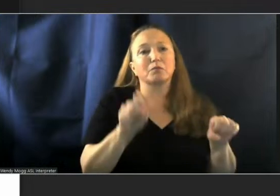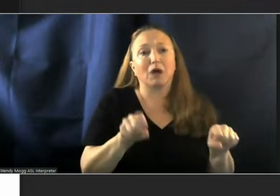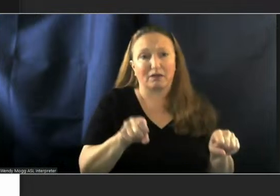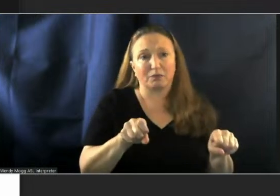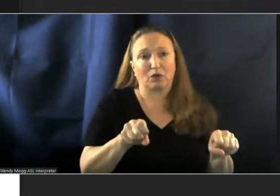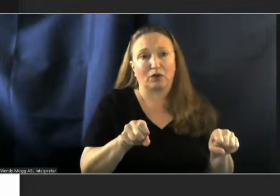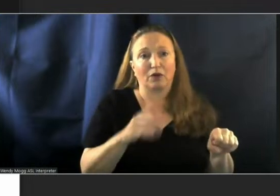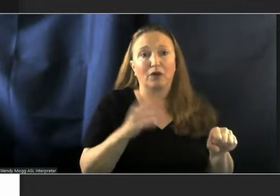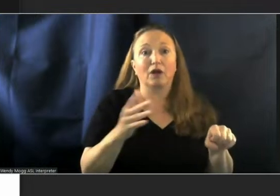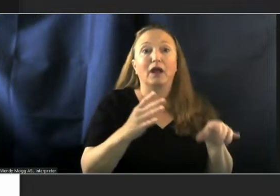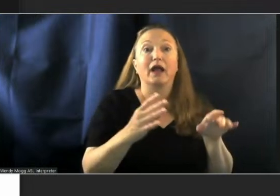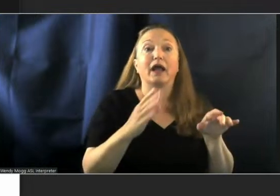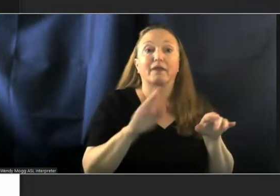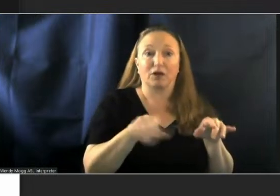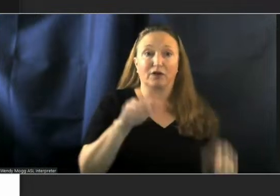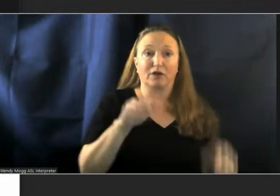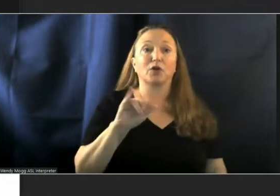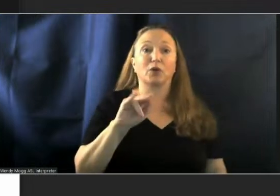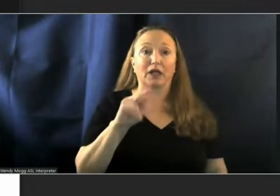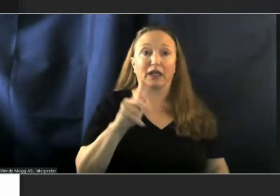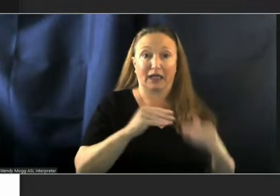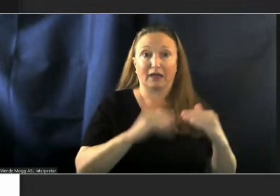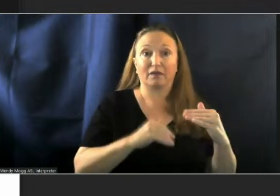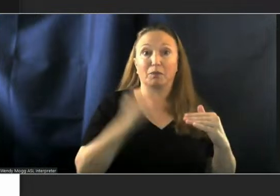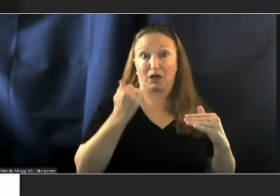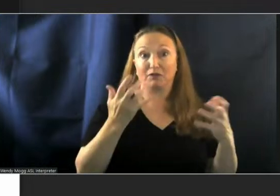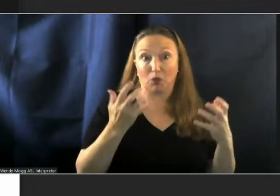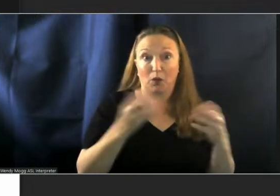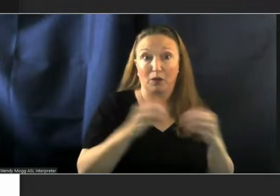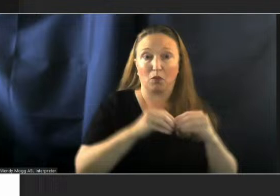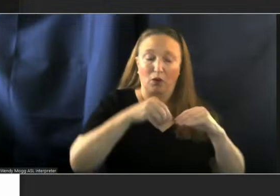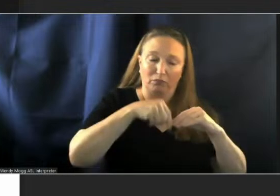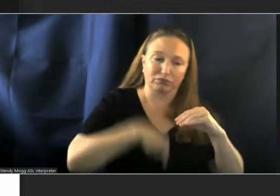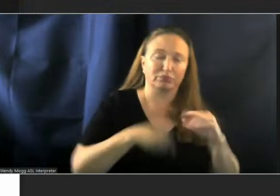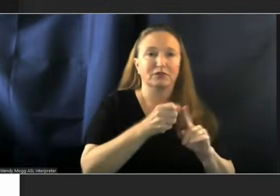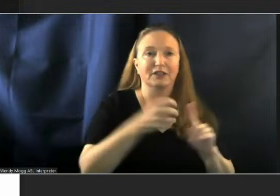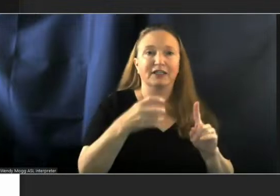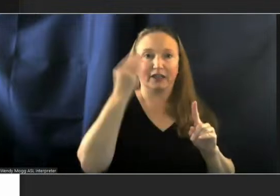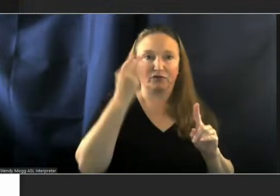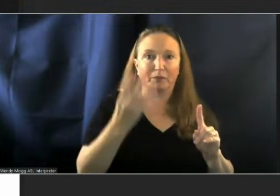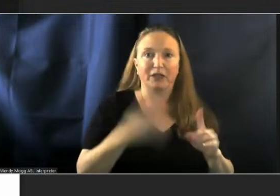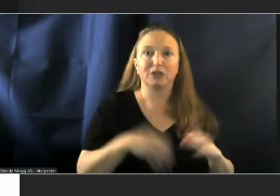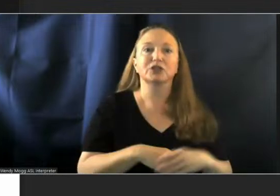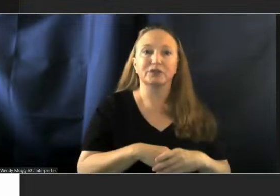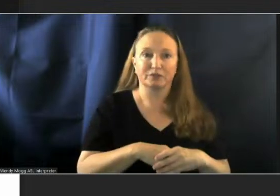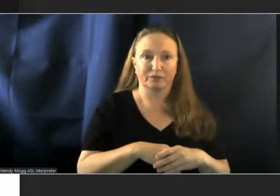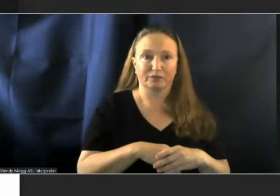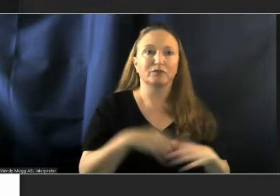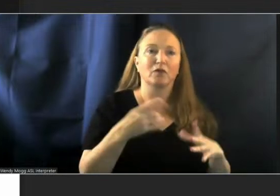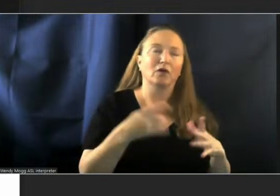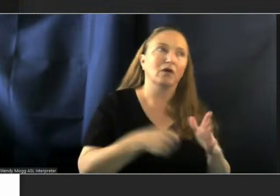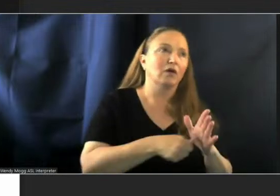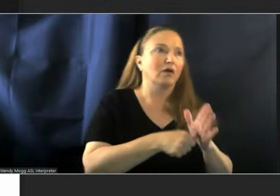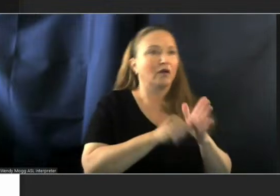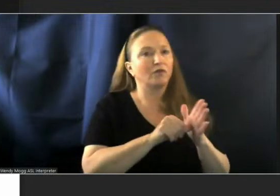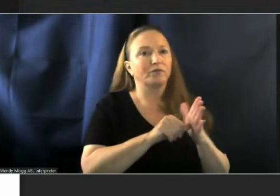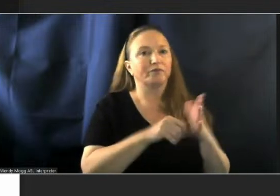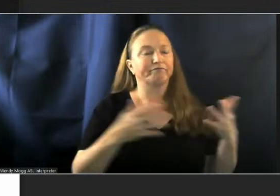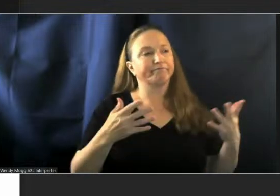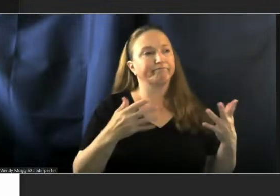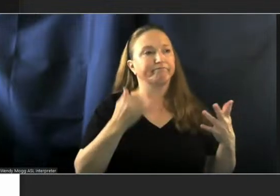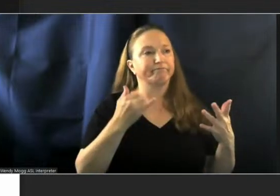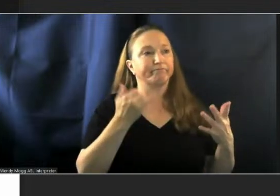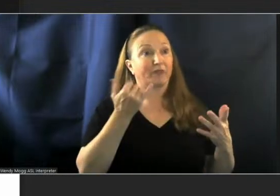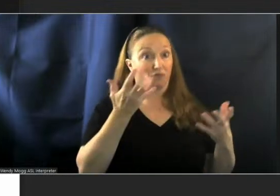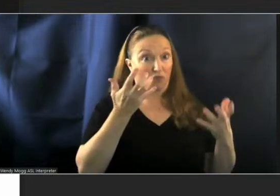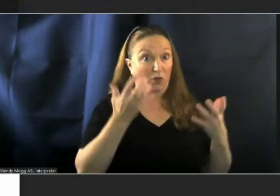your link at the bottom if you want the more information. So there's a strong emphasis. In order to get kids back, we